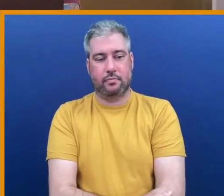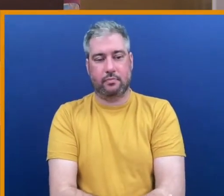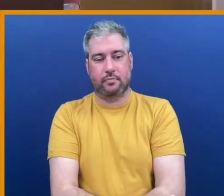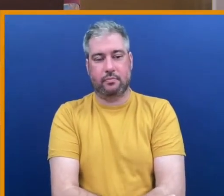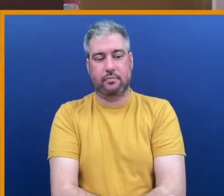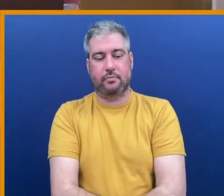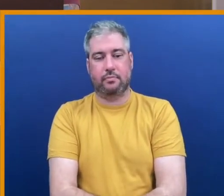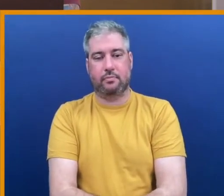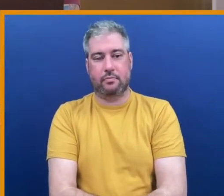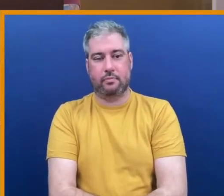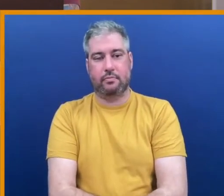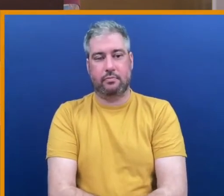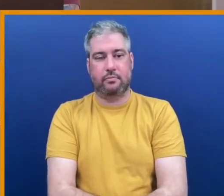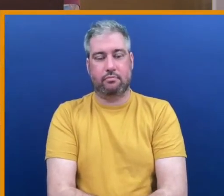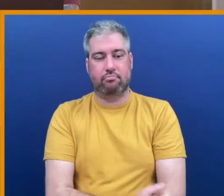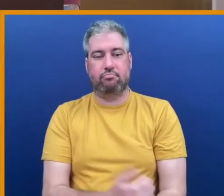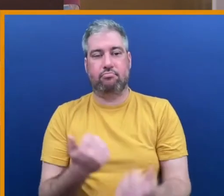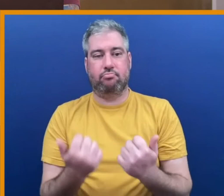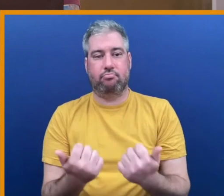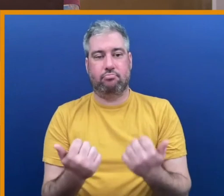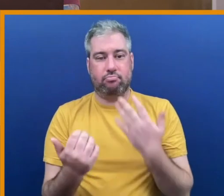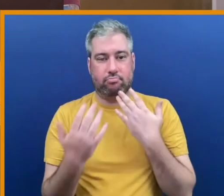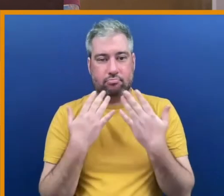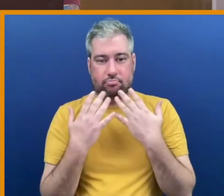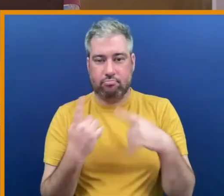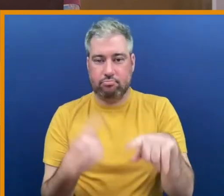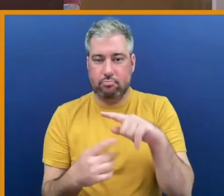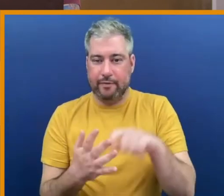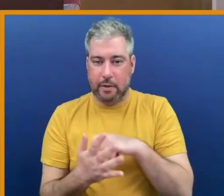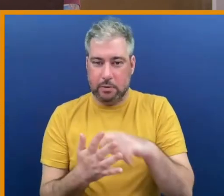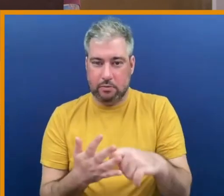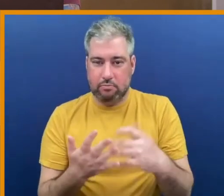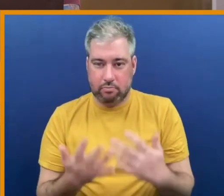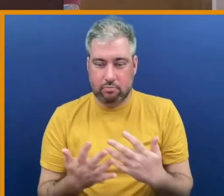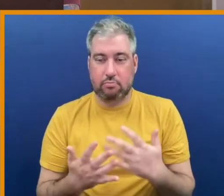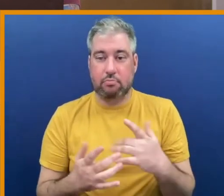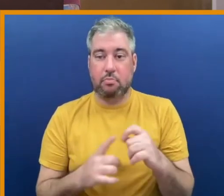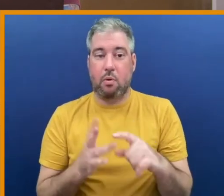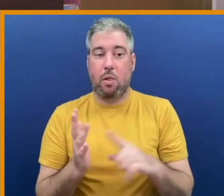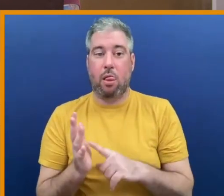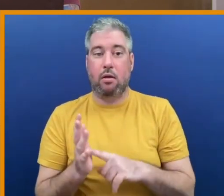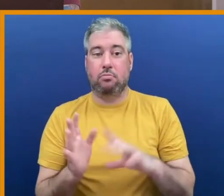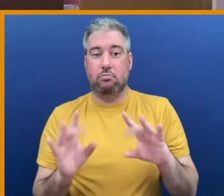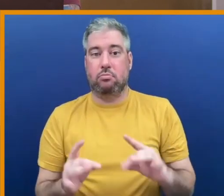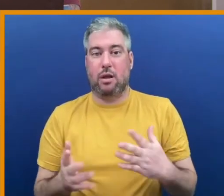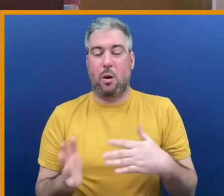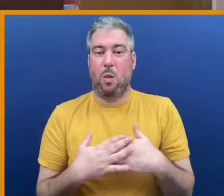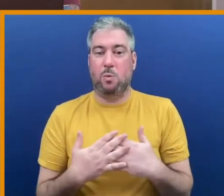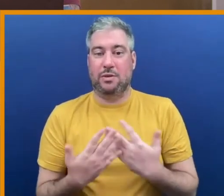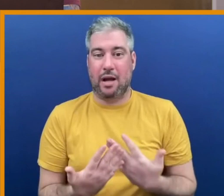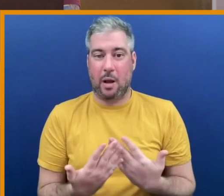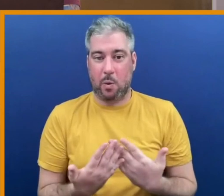Thank you very much, Conference. That poll on the amendment is now closed, and I can announce that in favour we